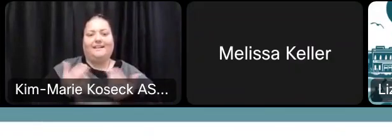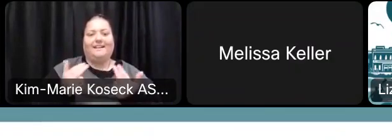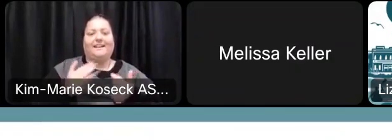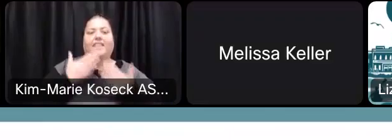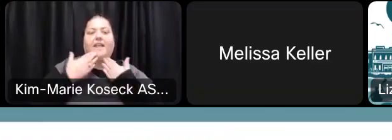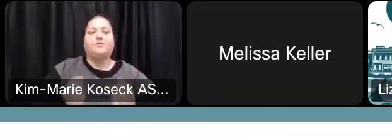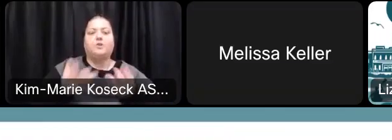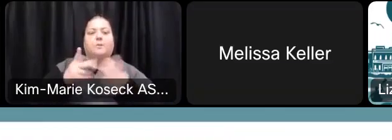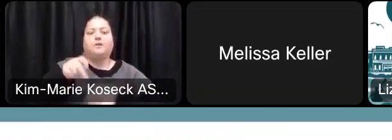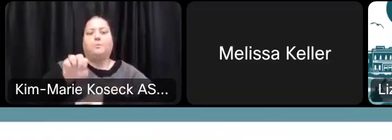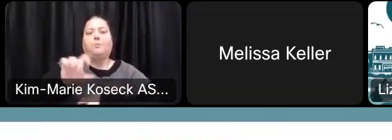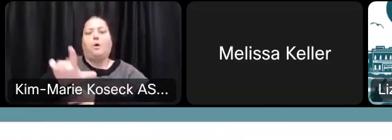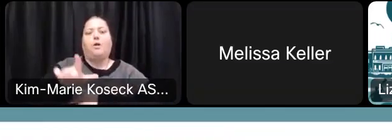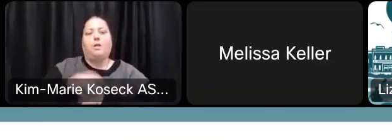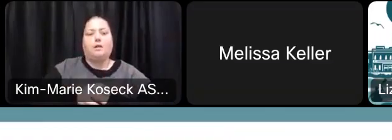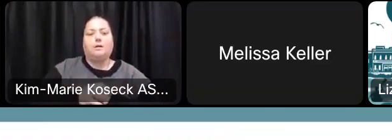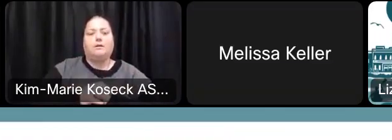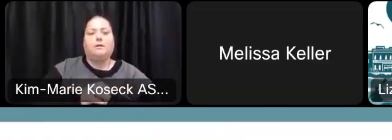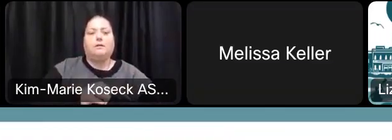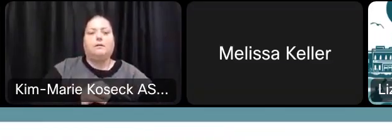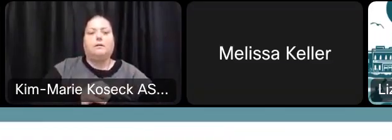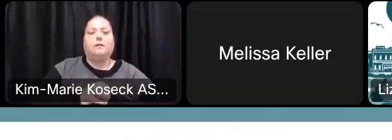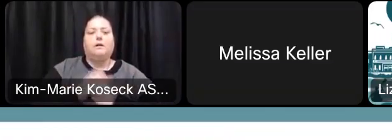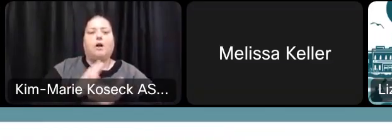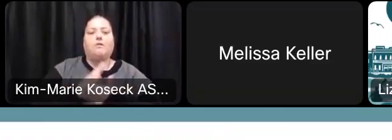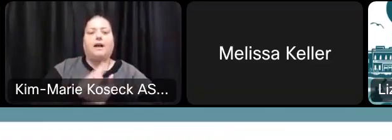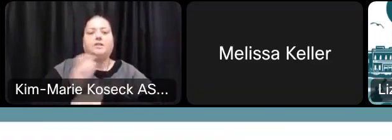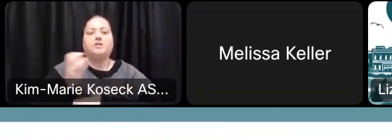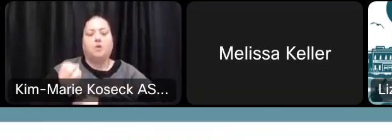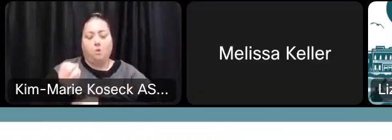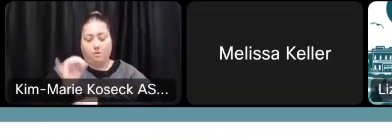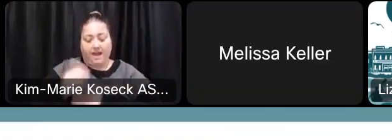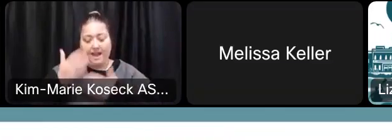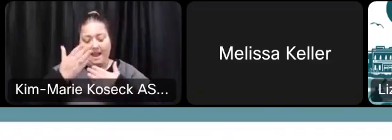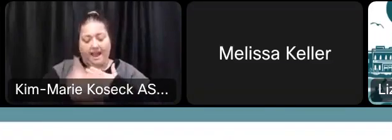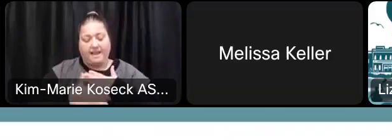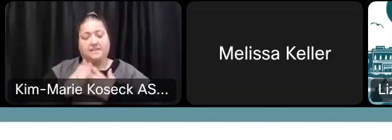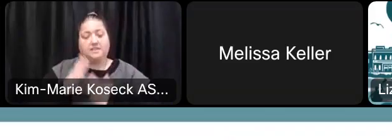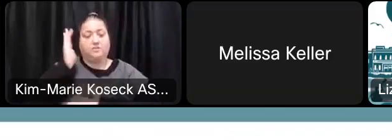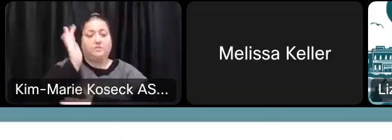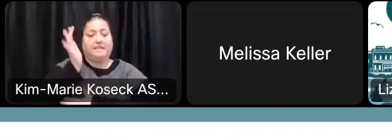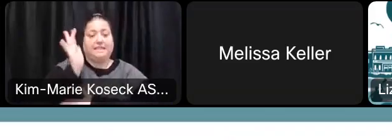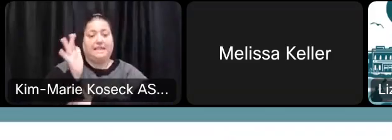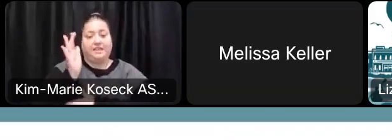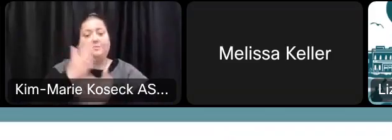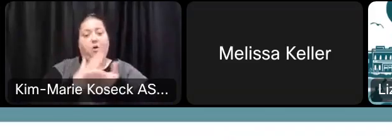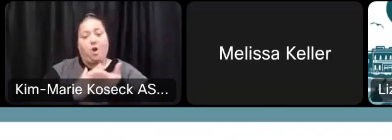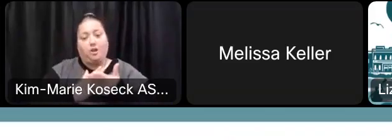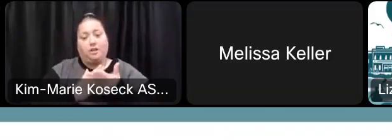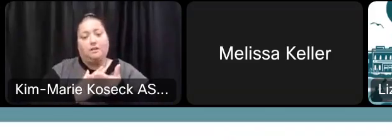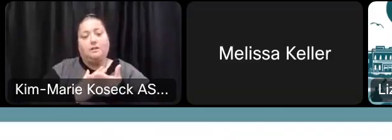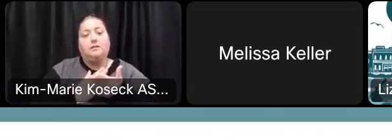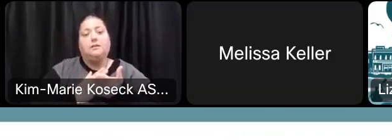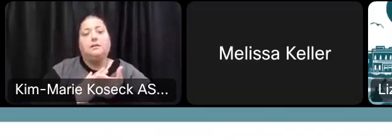Thank you so much, Paul. All right, so that ends the presentation section of it. So just